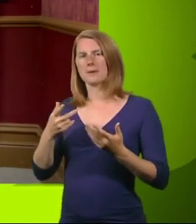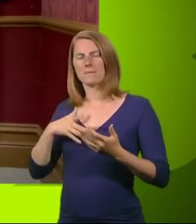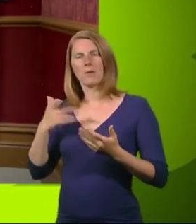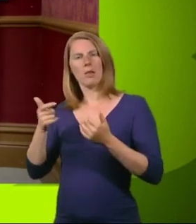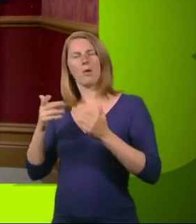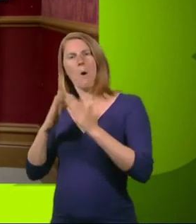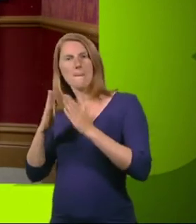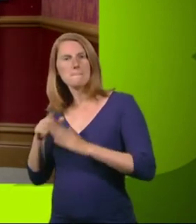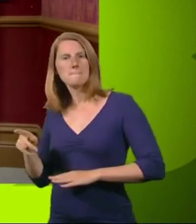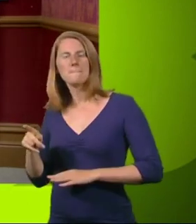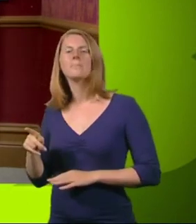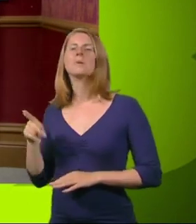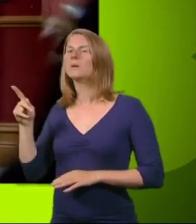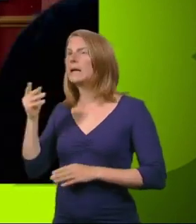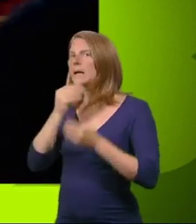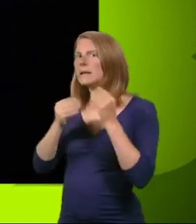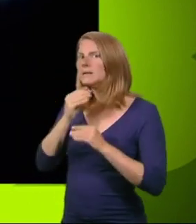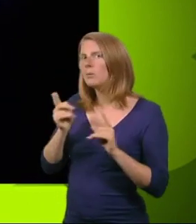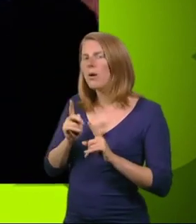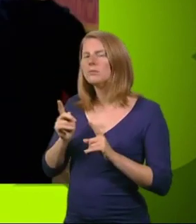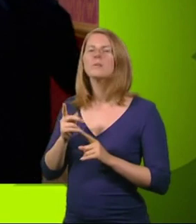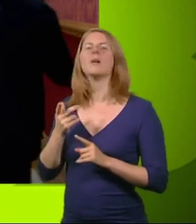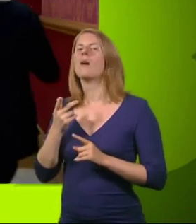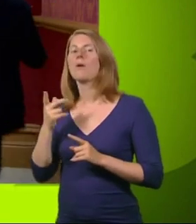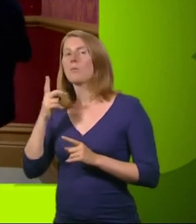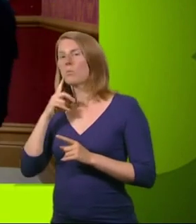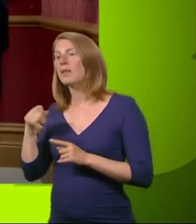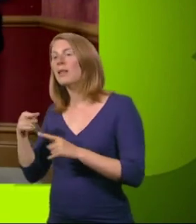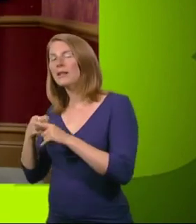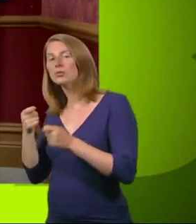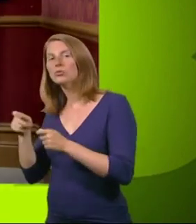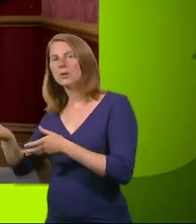the kitchen. Look, this stuff's got to be planned right down to the last second.